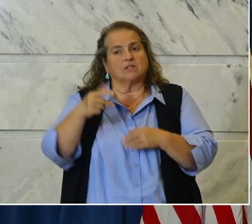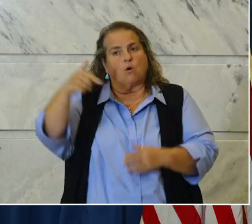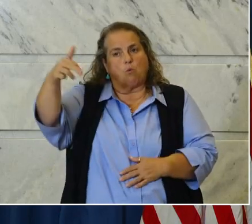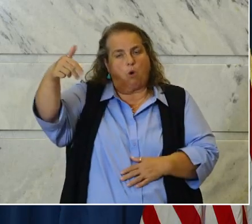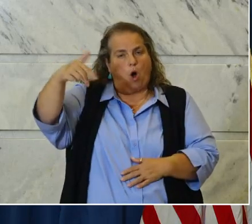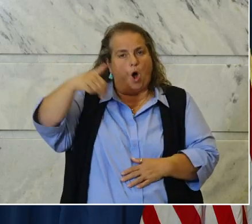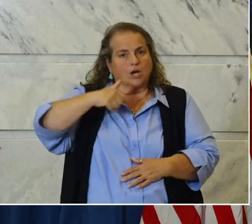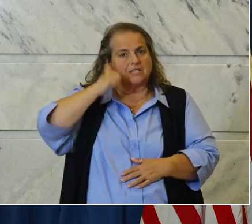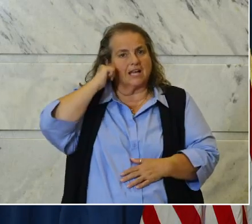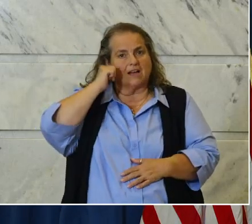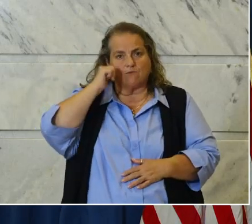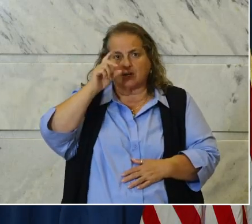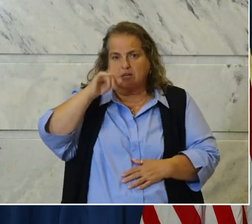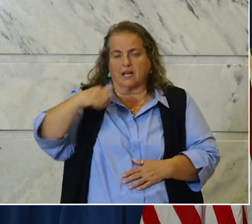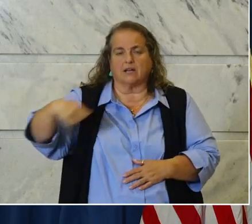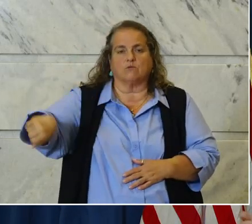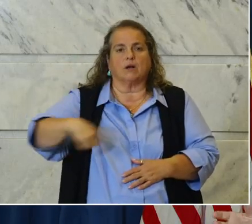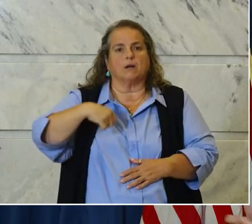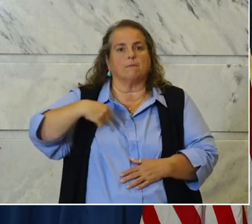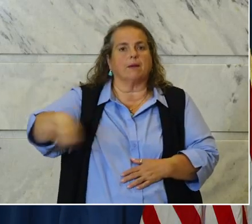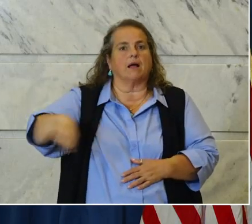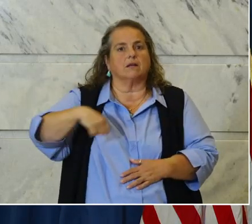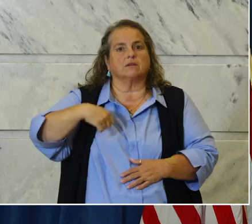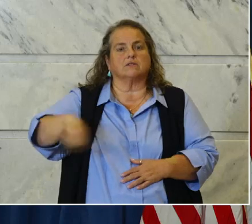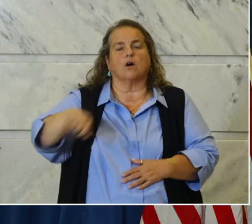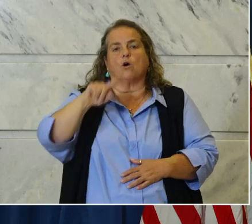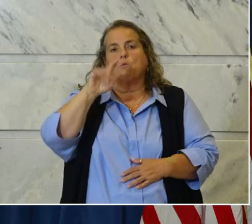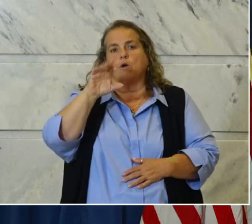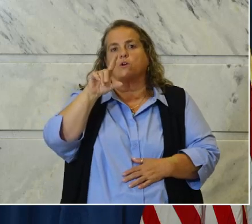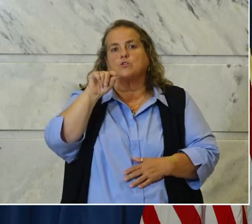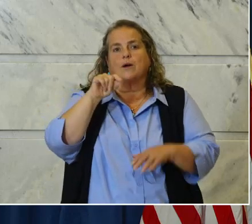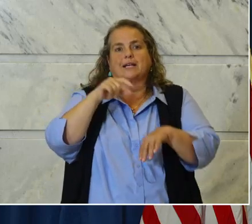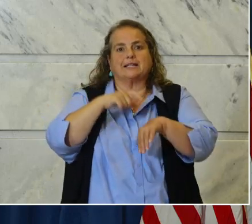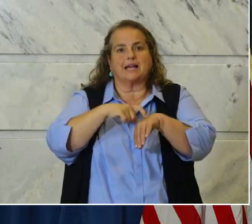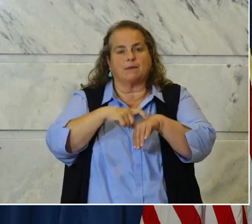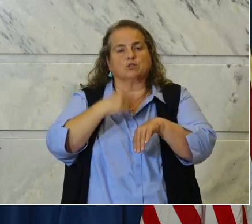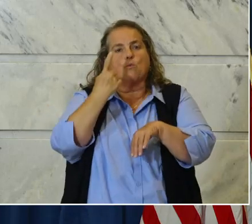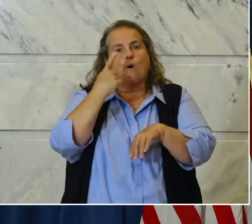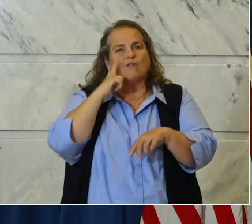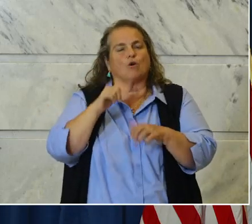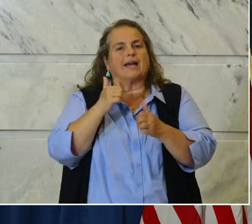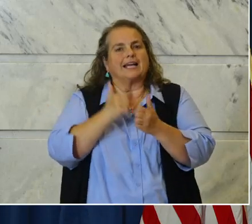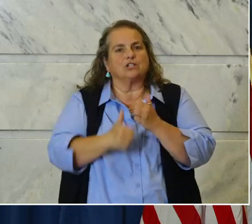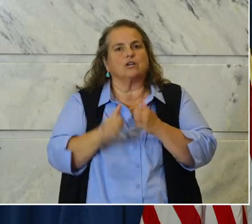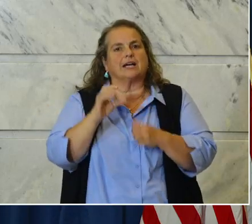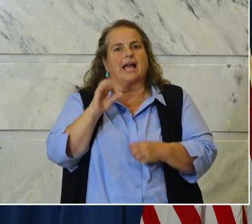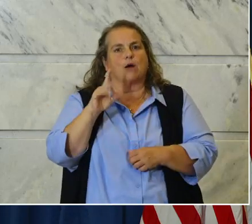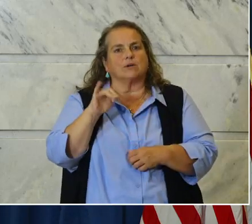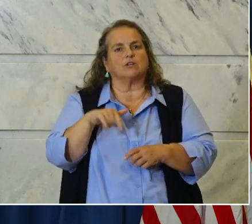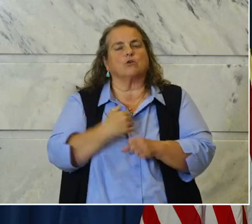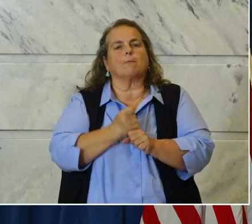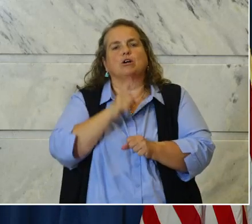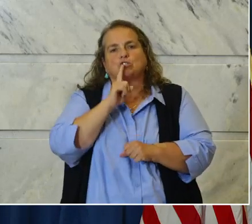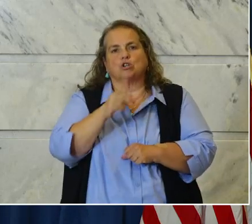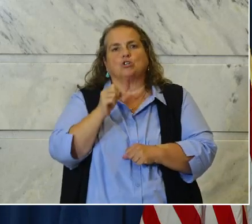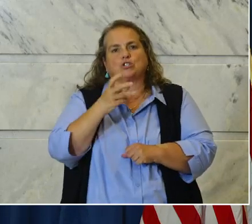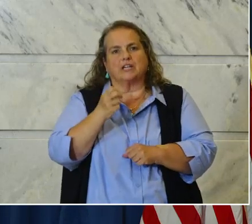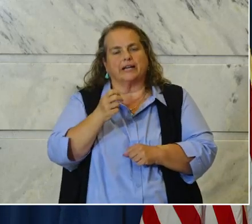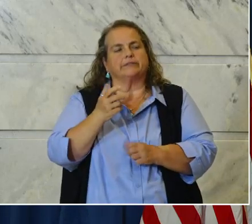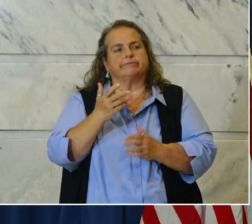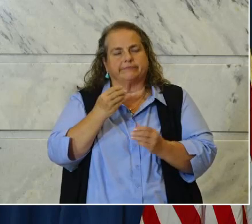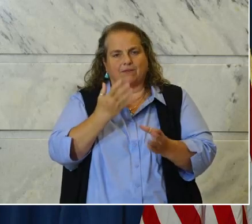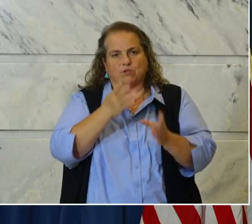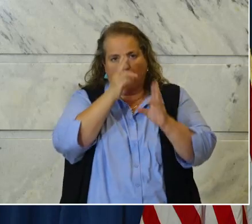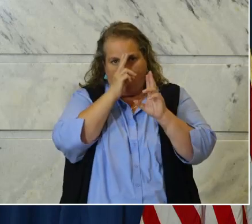day, rings her bell 120 times, one for each county, making sure that she is paying homage to